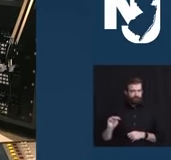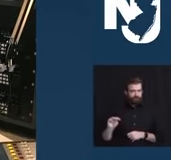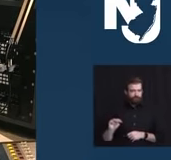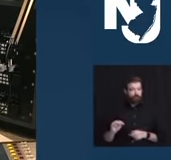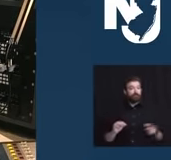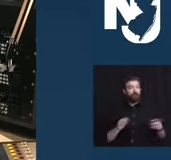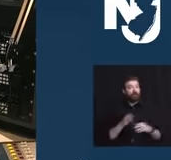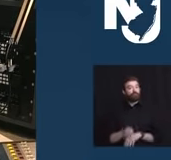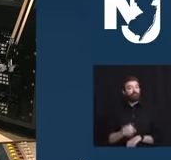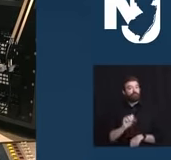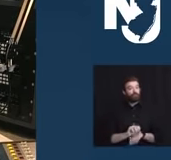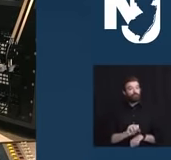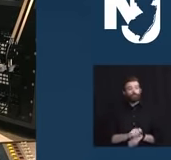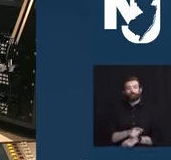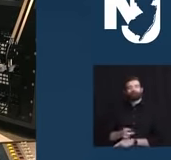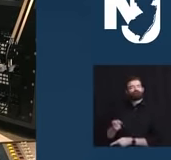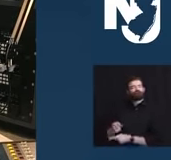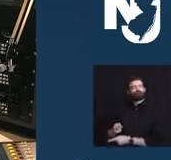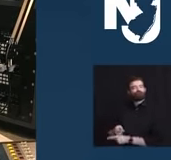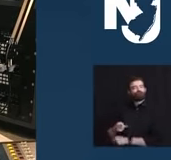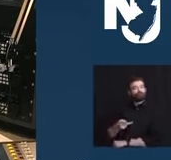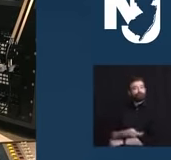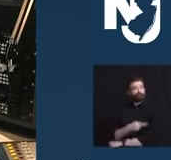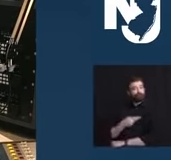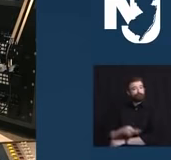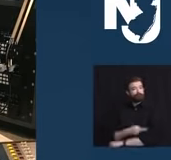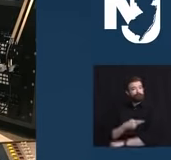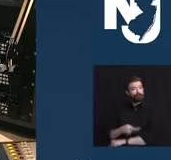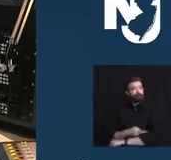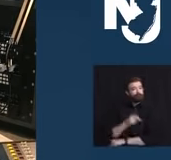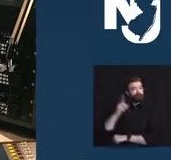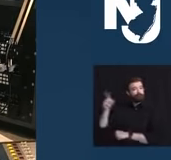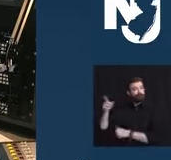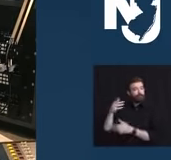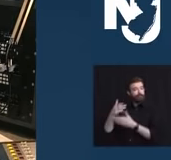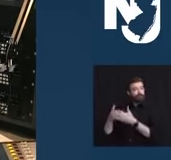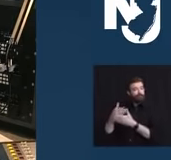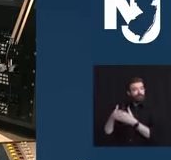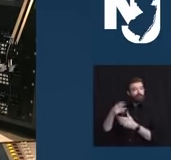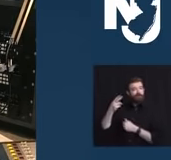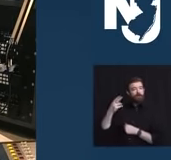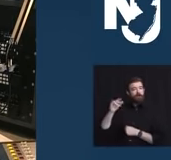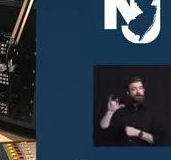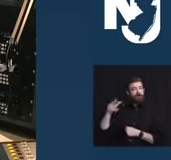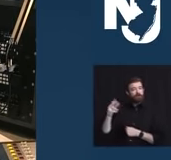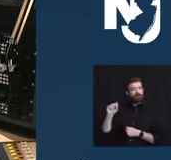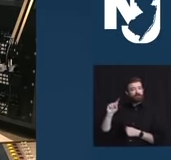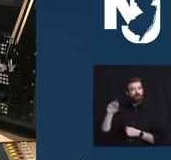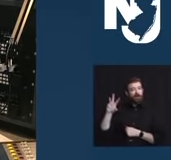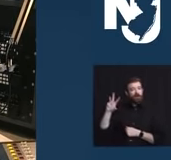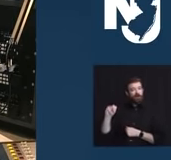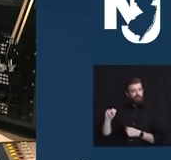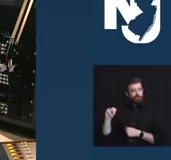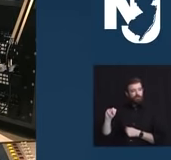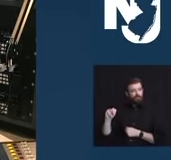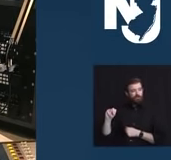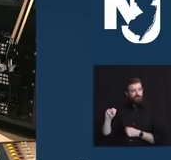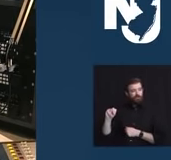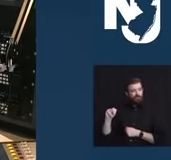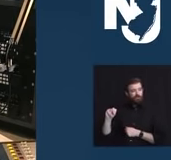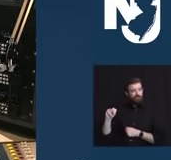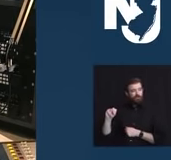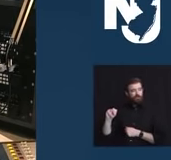sheep at his home outside of Heightstown. Bliss's wife, this is unbelievable, the oboist, Peggy